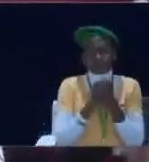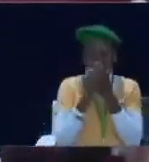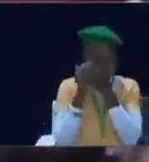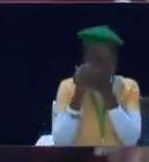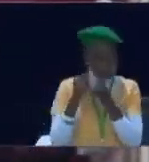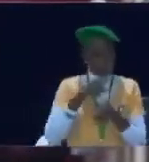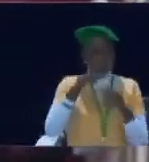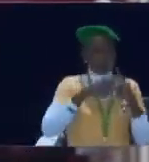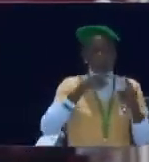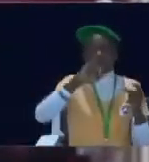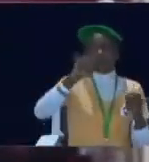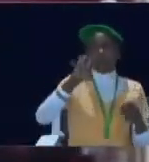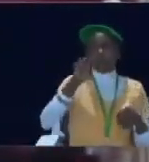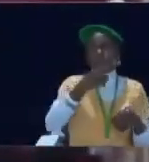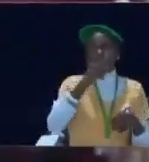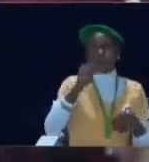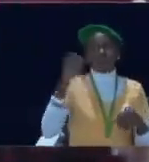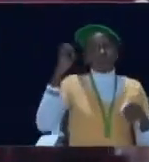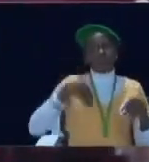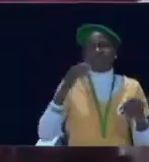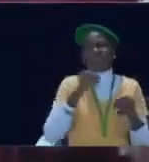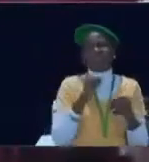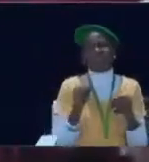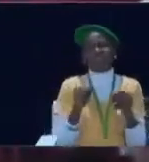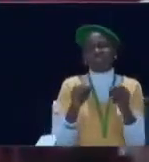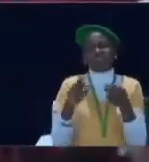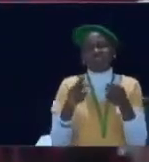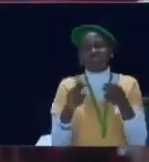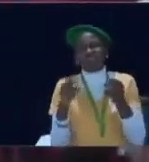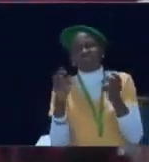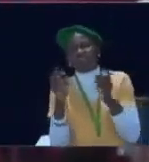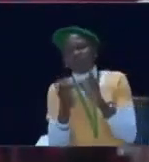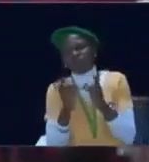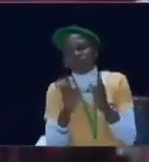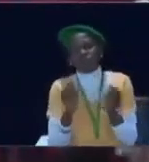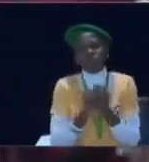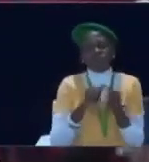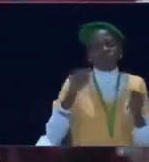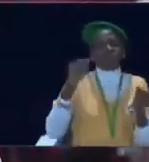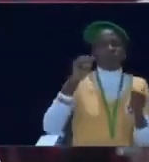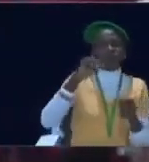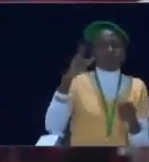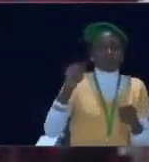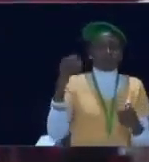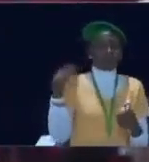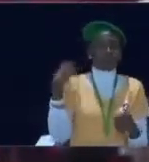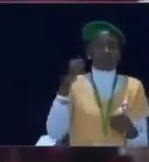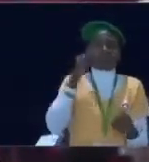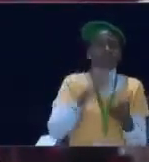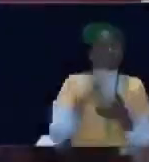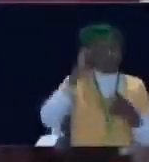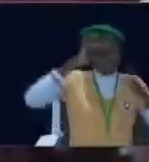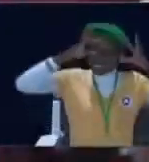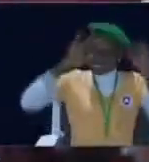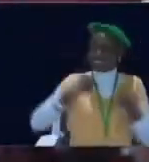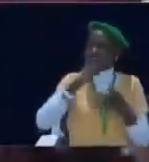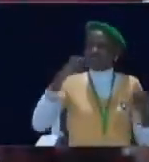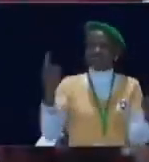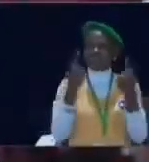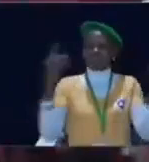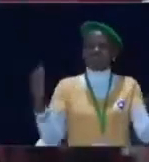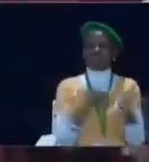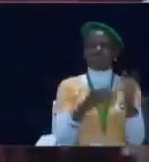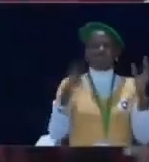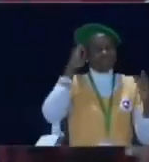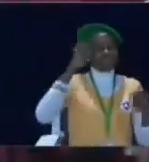When Joseph had an encounter with Potiphar's wife, he decided that he will not sin against God. He